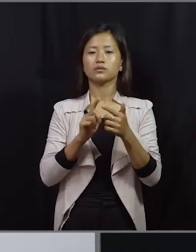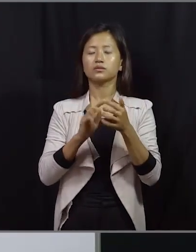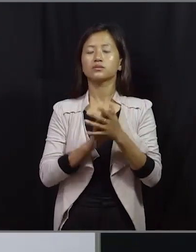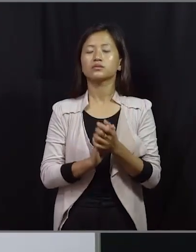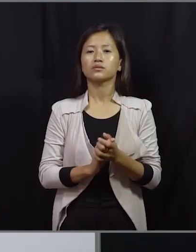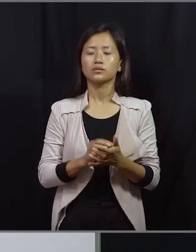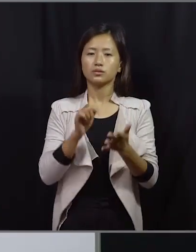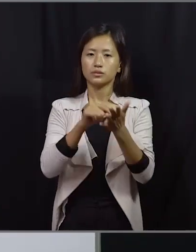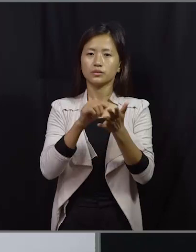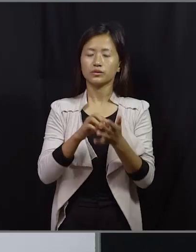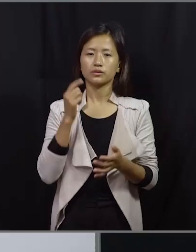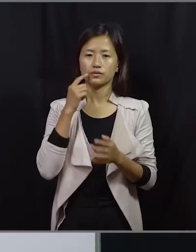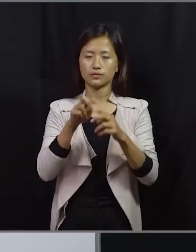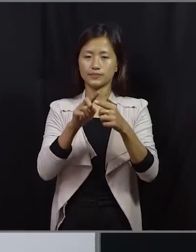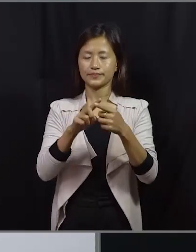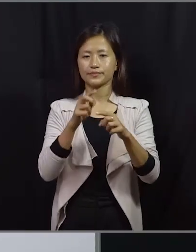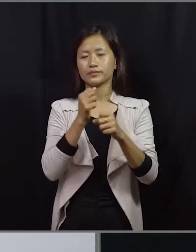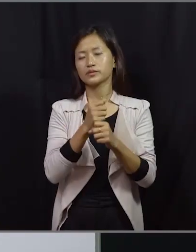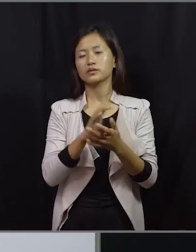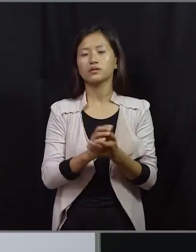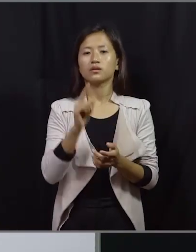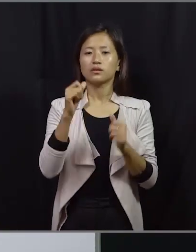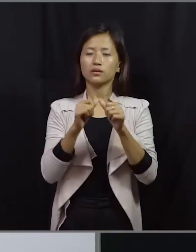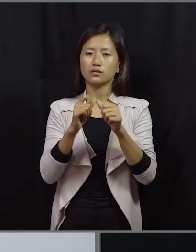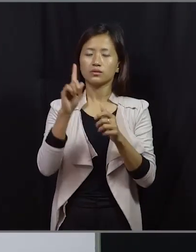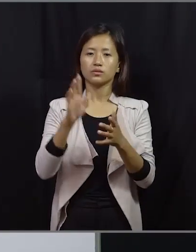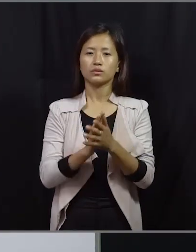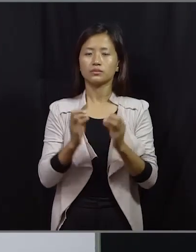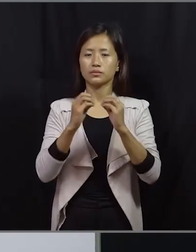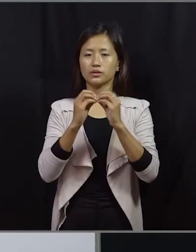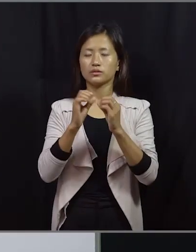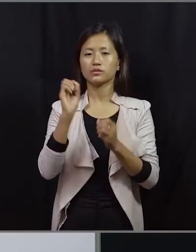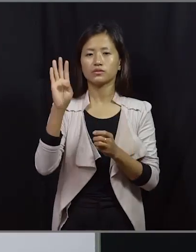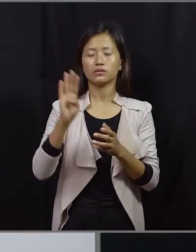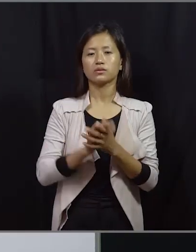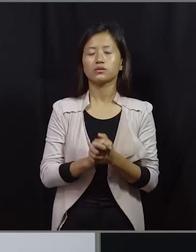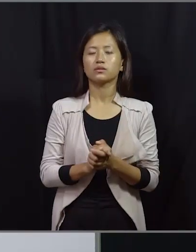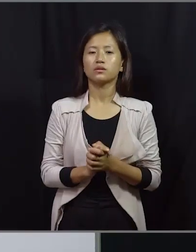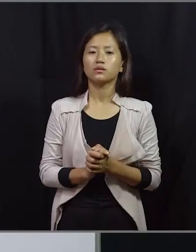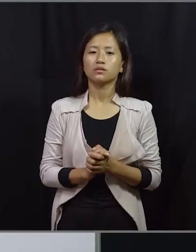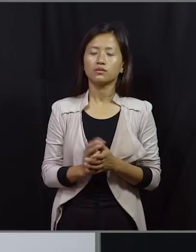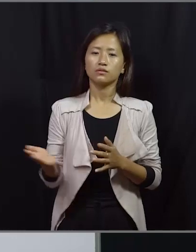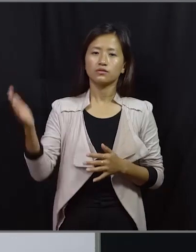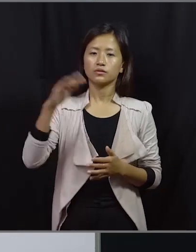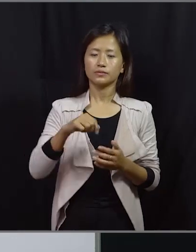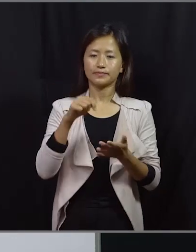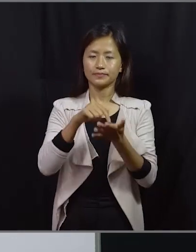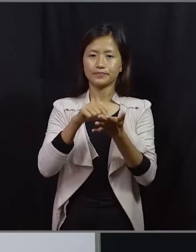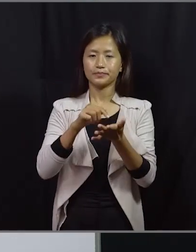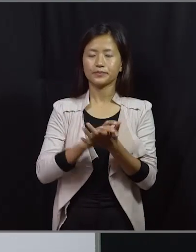if we take 4, no? A is 1 and B is 4. That means from this